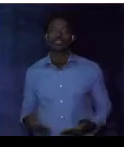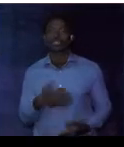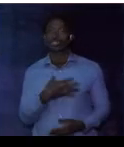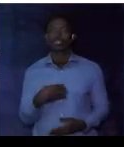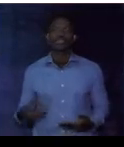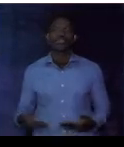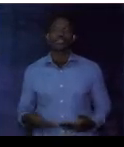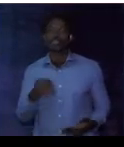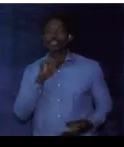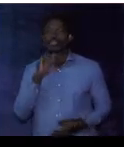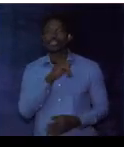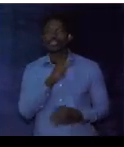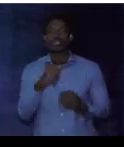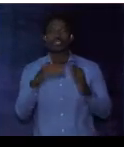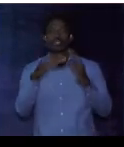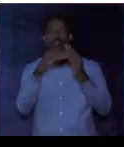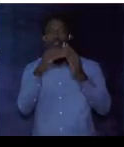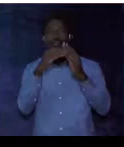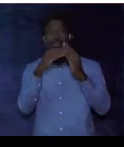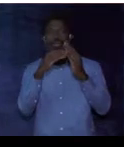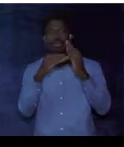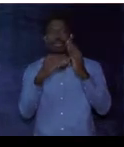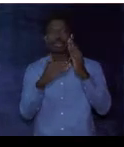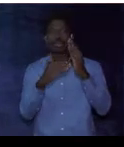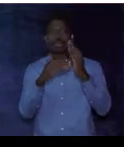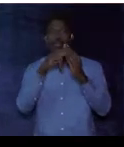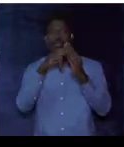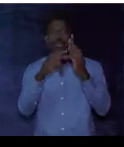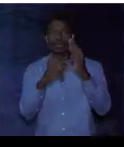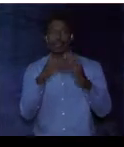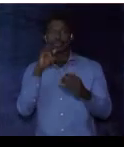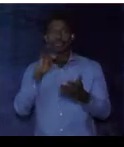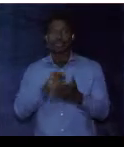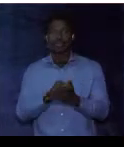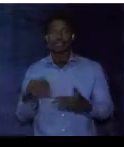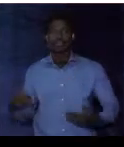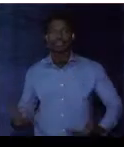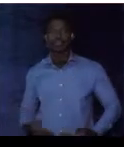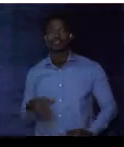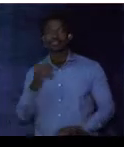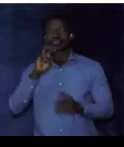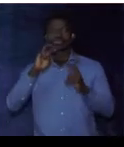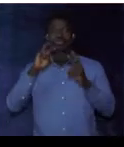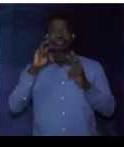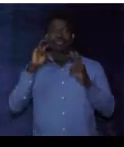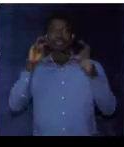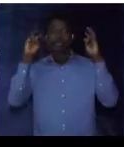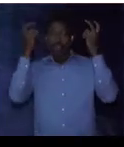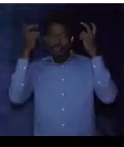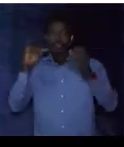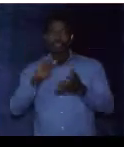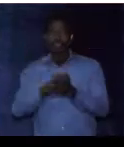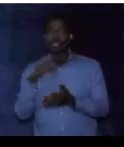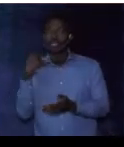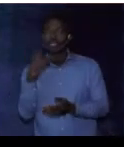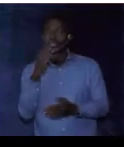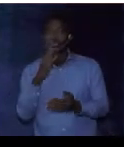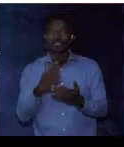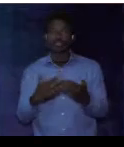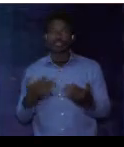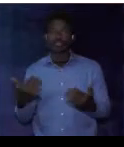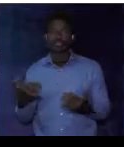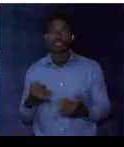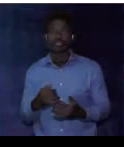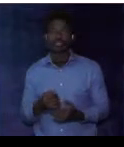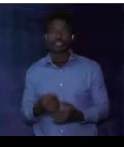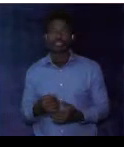introduction. And an introduction is a paragraph that introduces the topic, that says something interesting